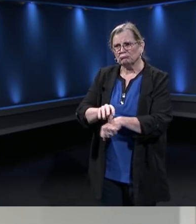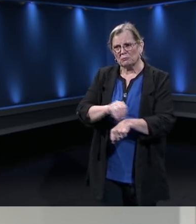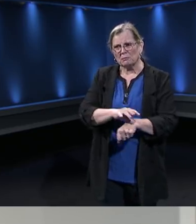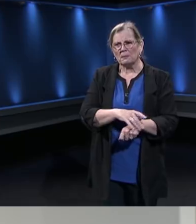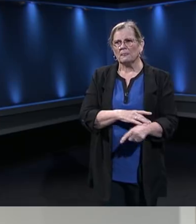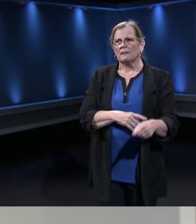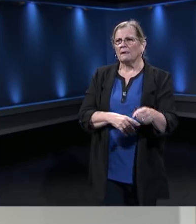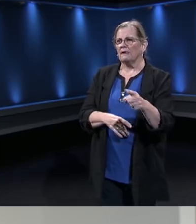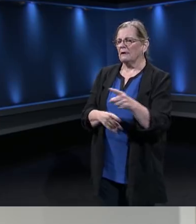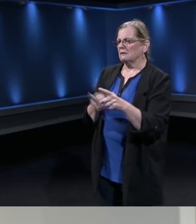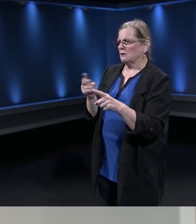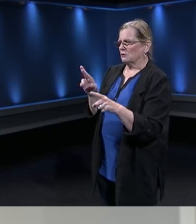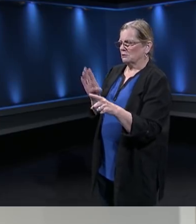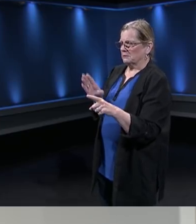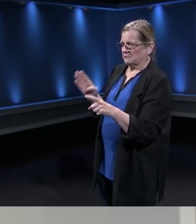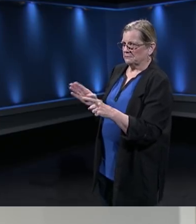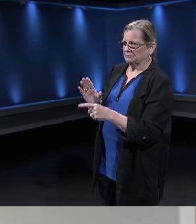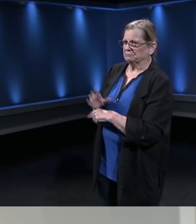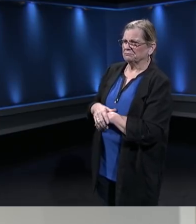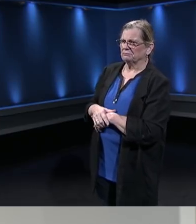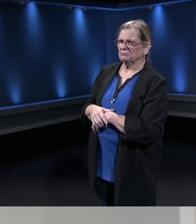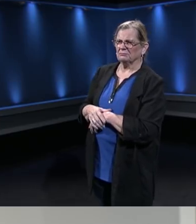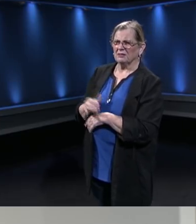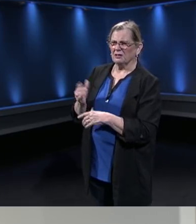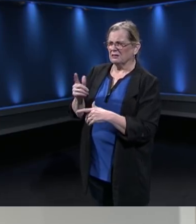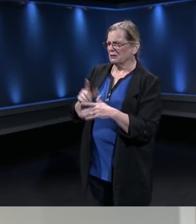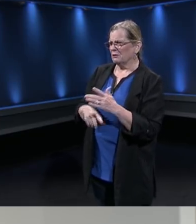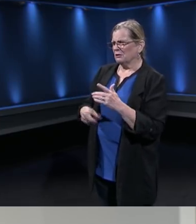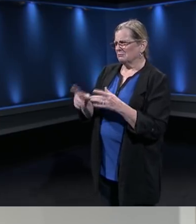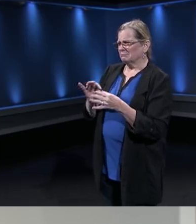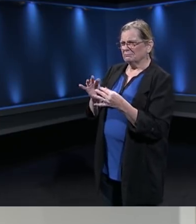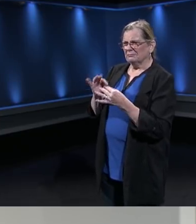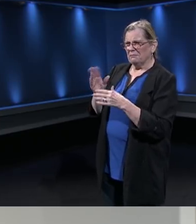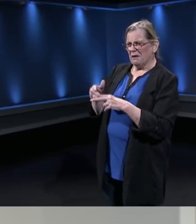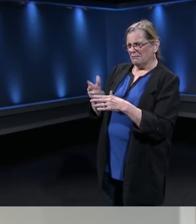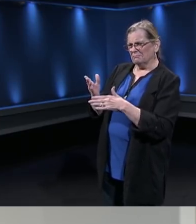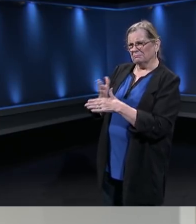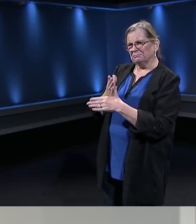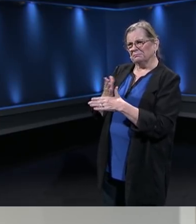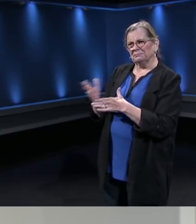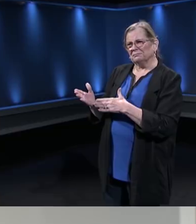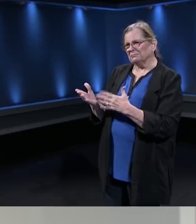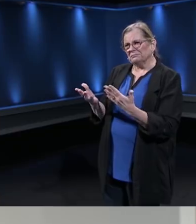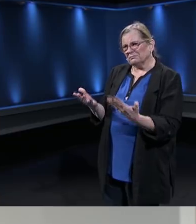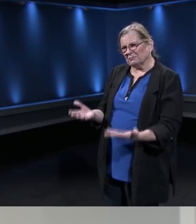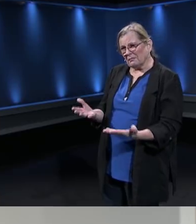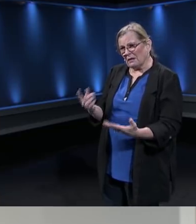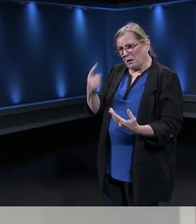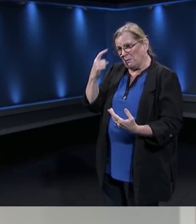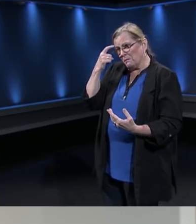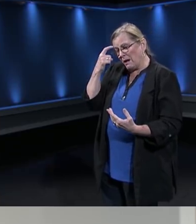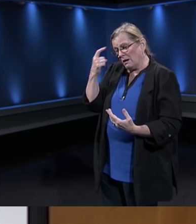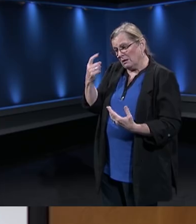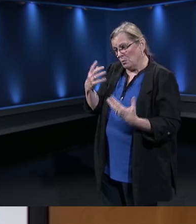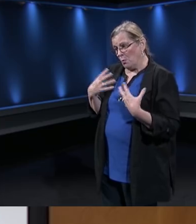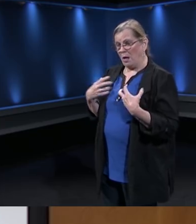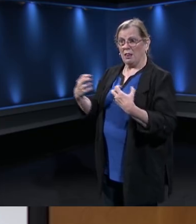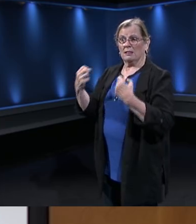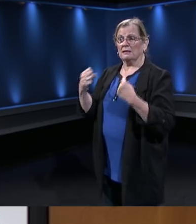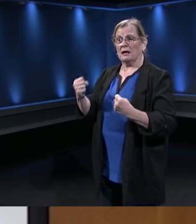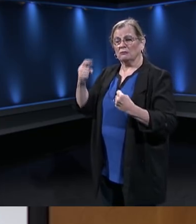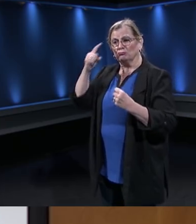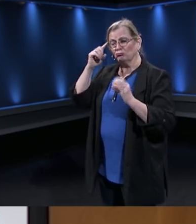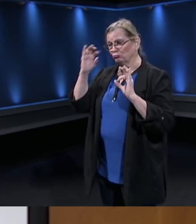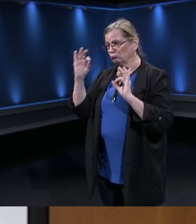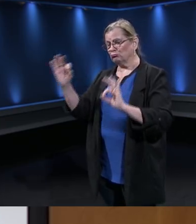Can you tell me a little bit about mental health and break that down a little bit more about the mental health and mental wellness as a continuum? Yeah, and so